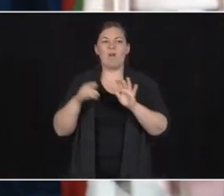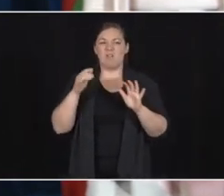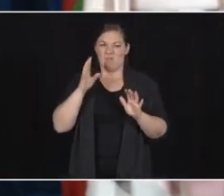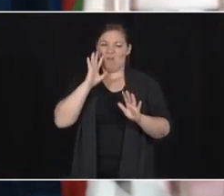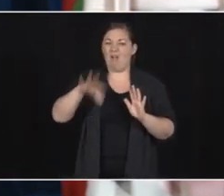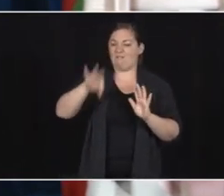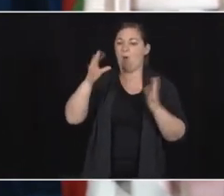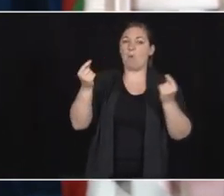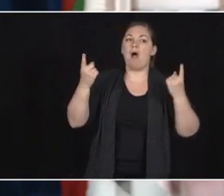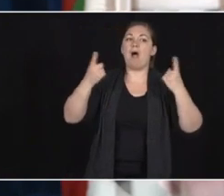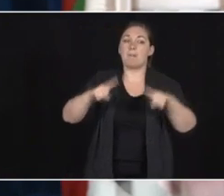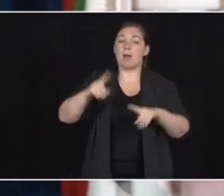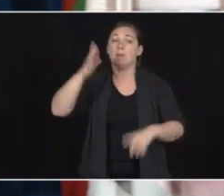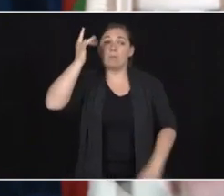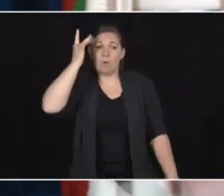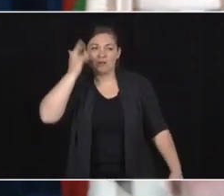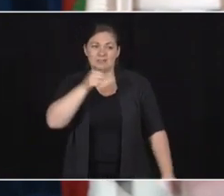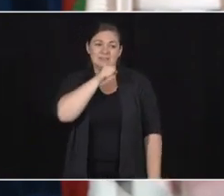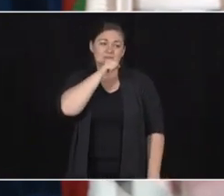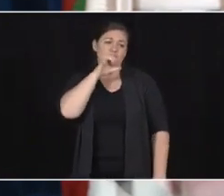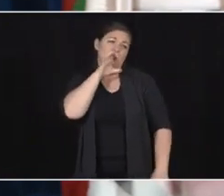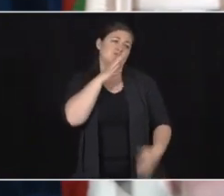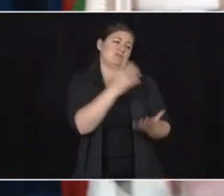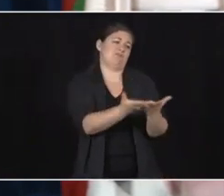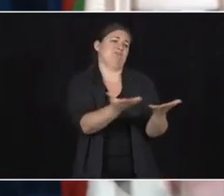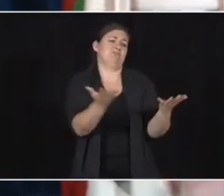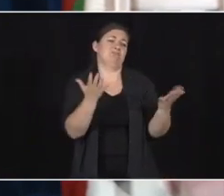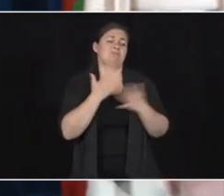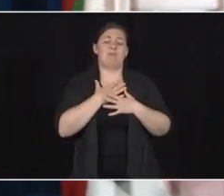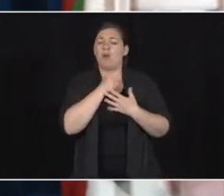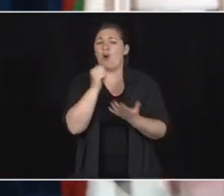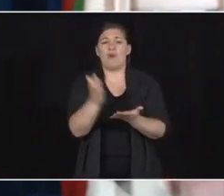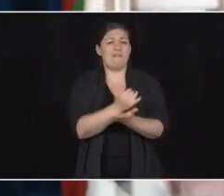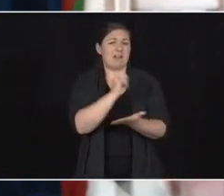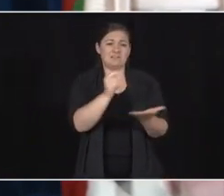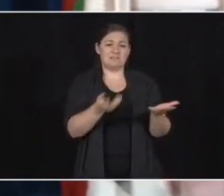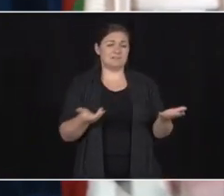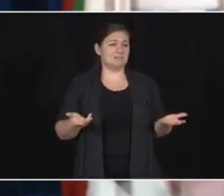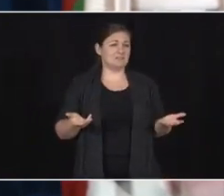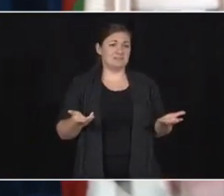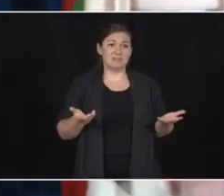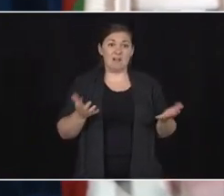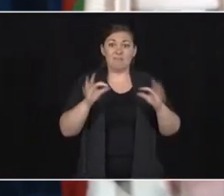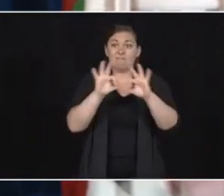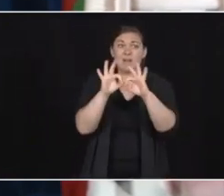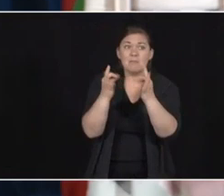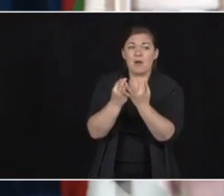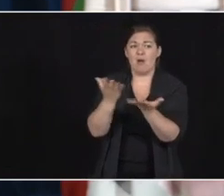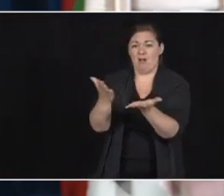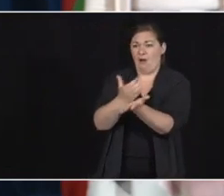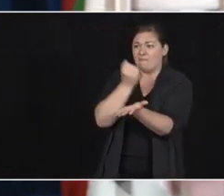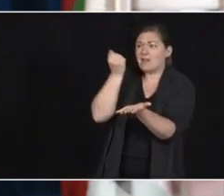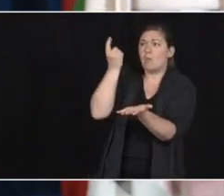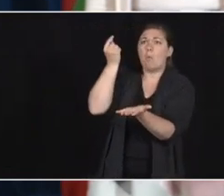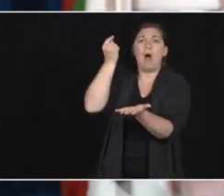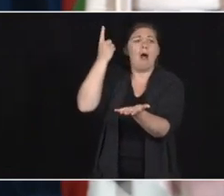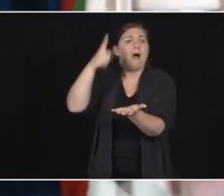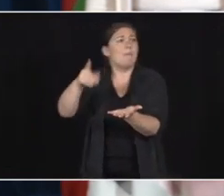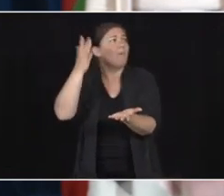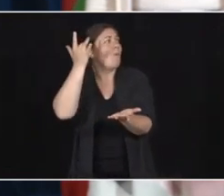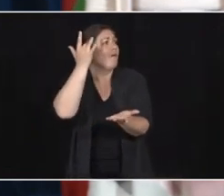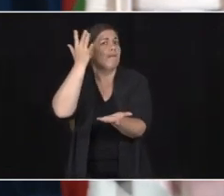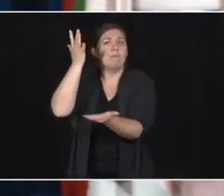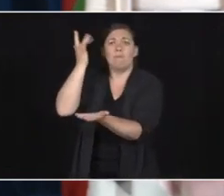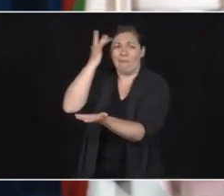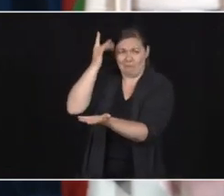nothing less. Their families deserve nothing less. They deserve answers, and we will deliver them.